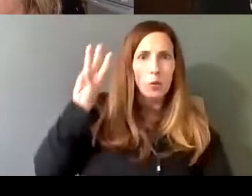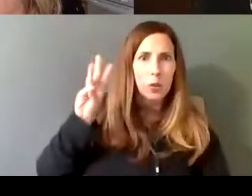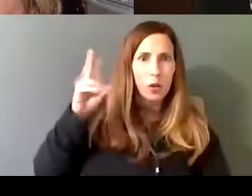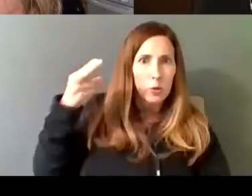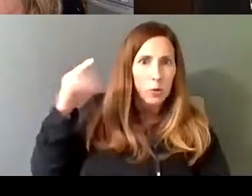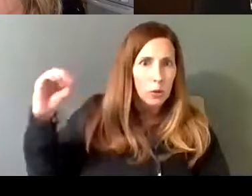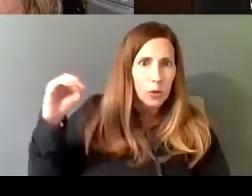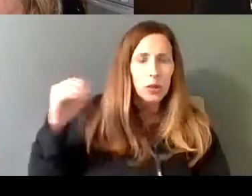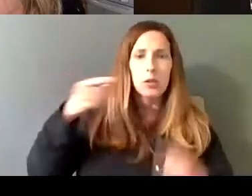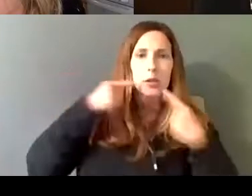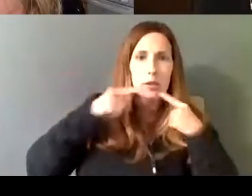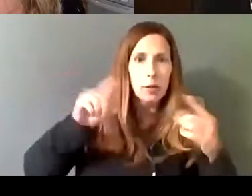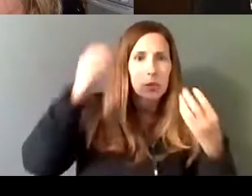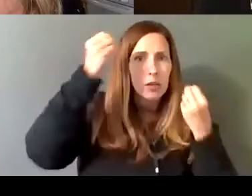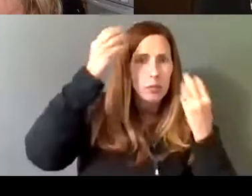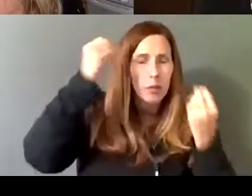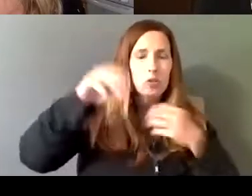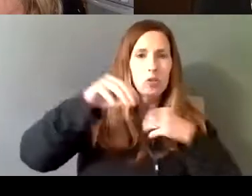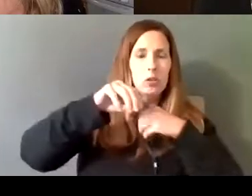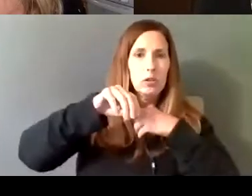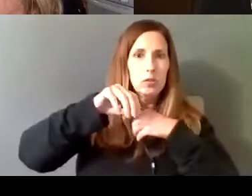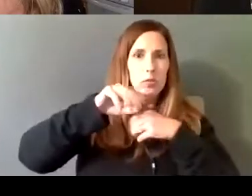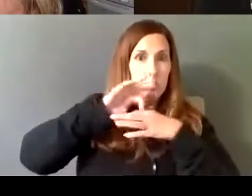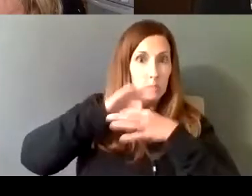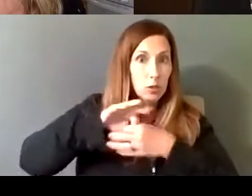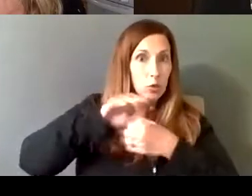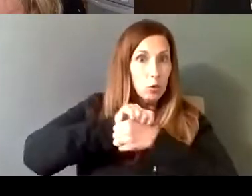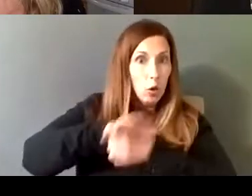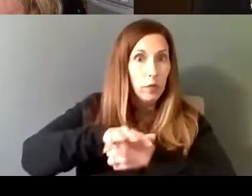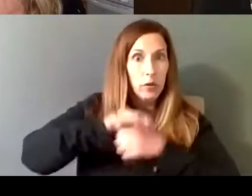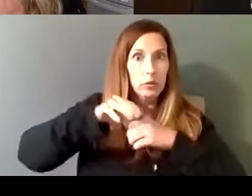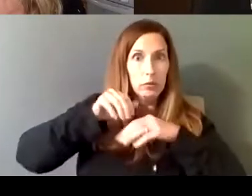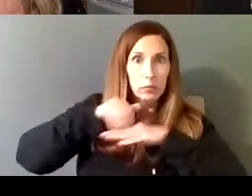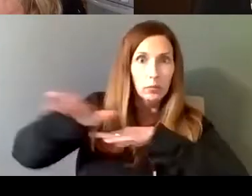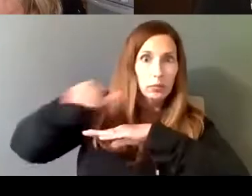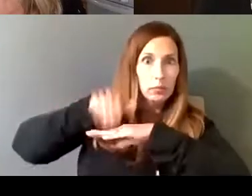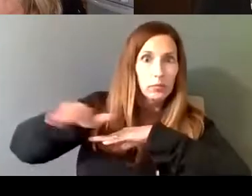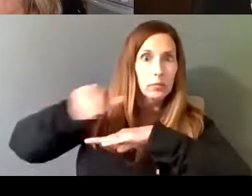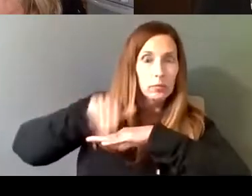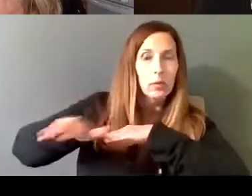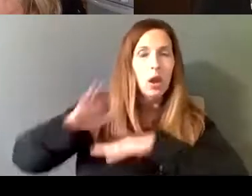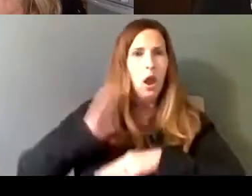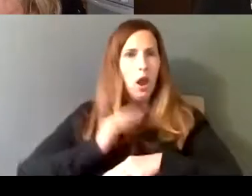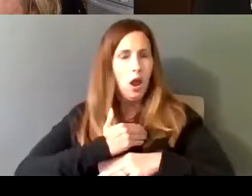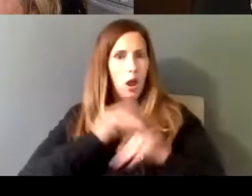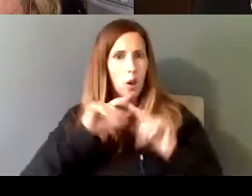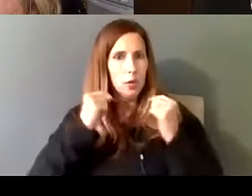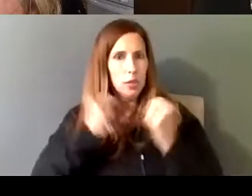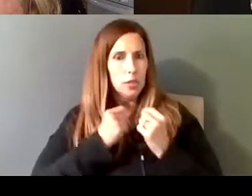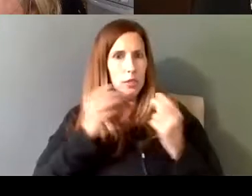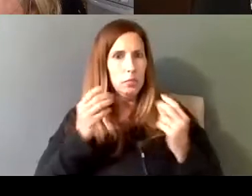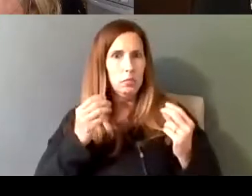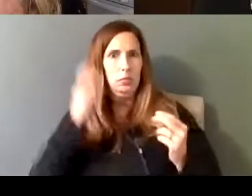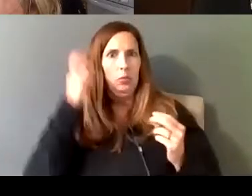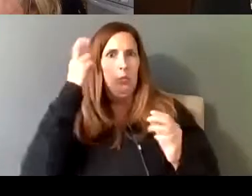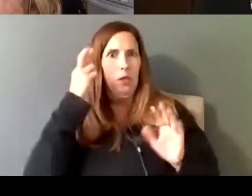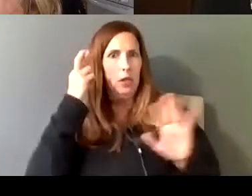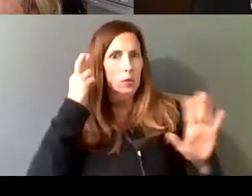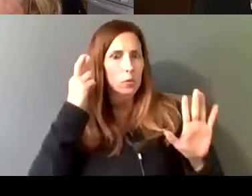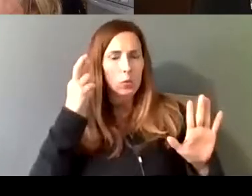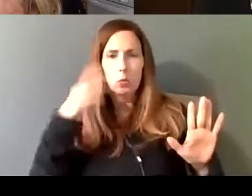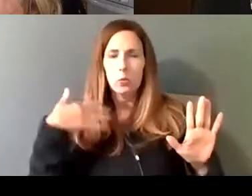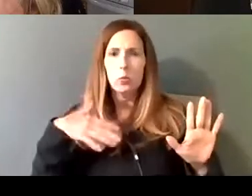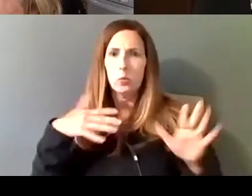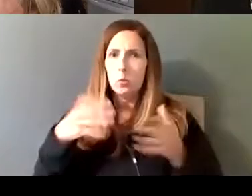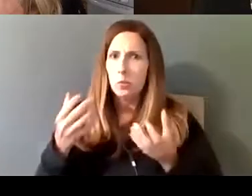many others, pushing out these communication resources, I think our teams quickly realized that there were